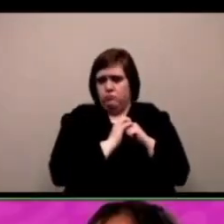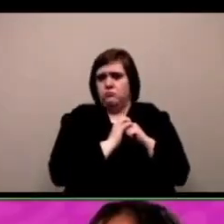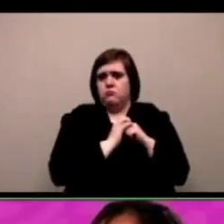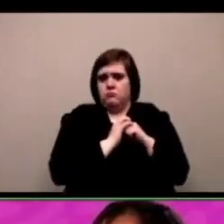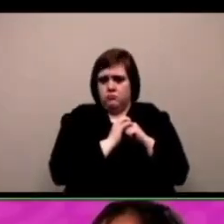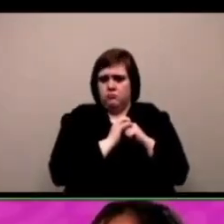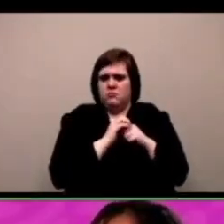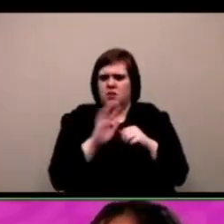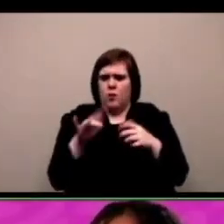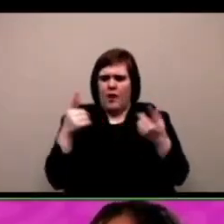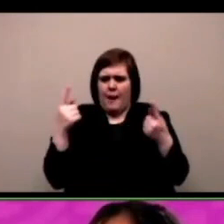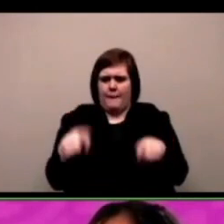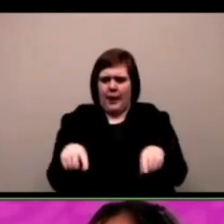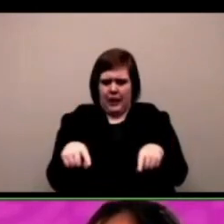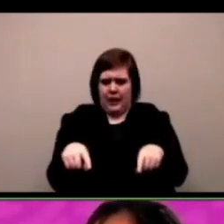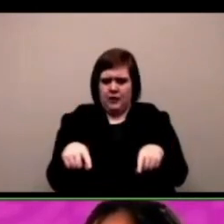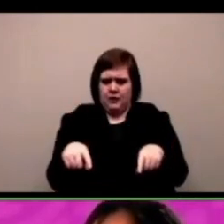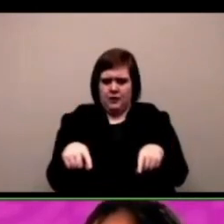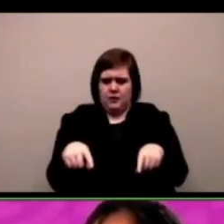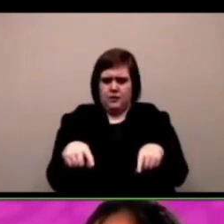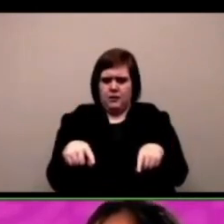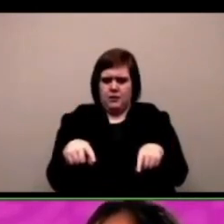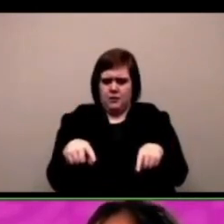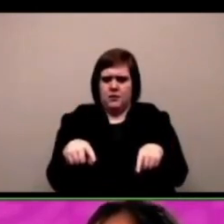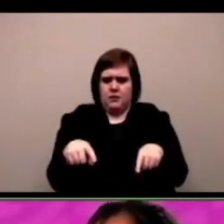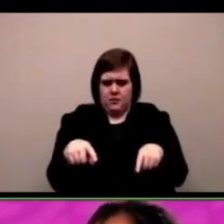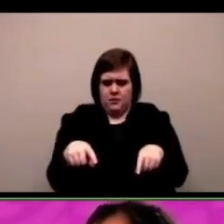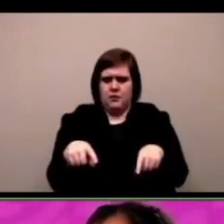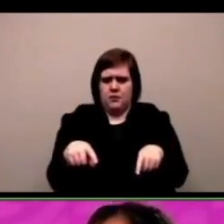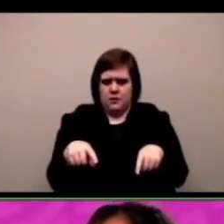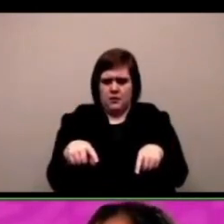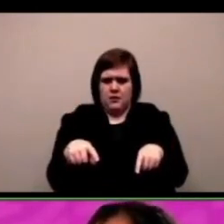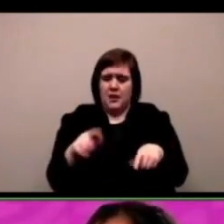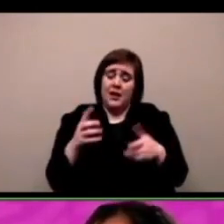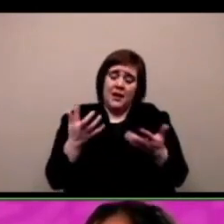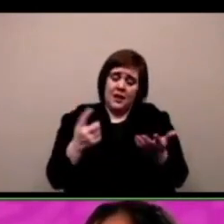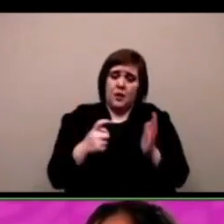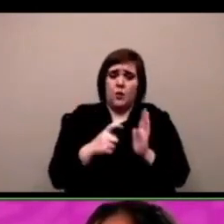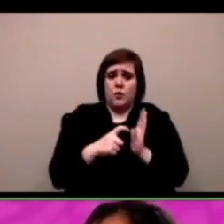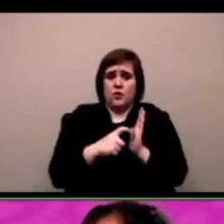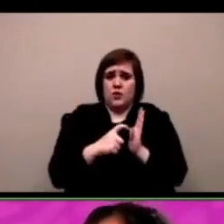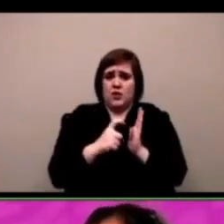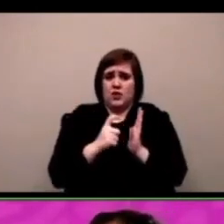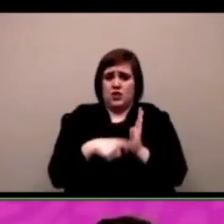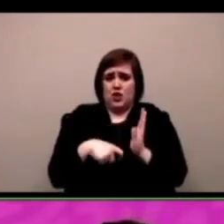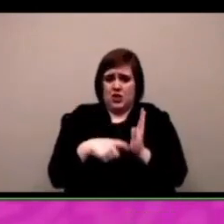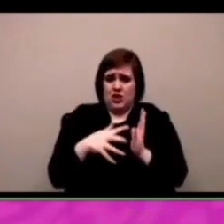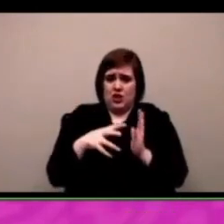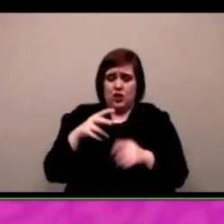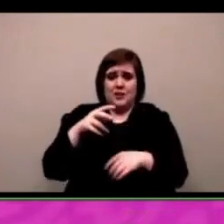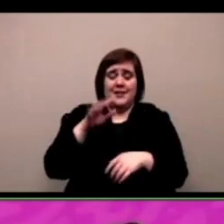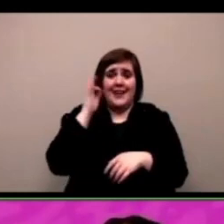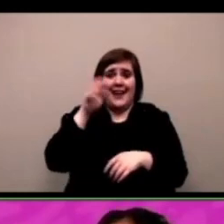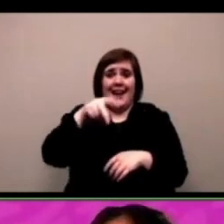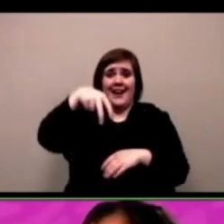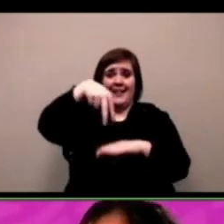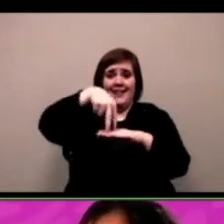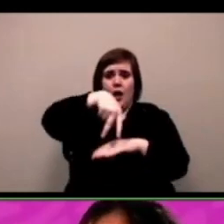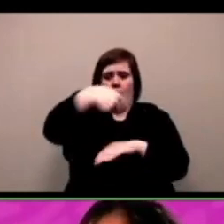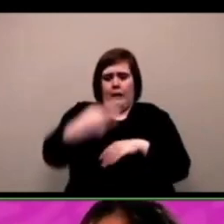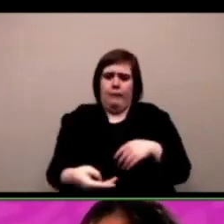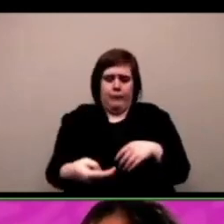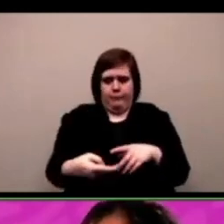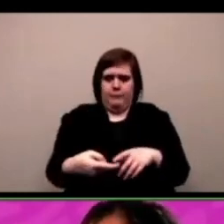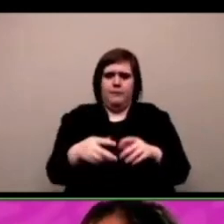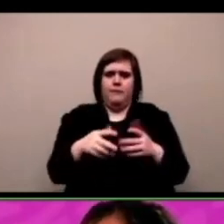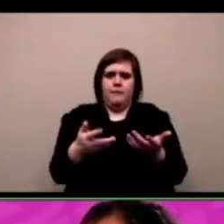What happened there? Scratch Cat is bouncing around. Well, Scratch Cat kind of just dropped to the ground. They're a